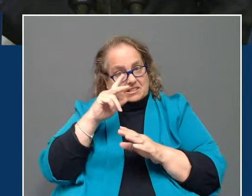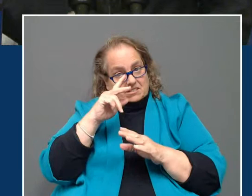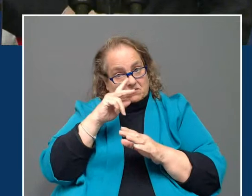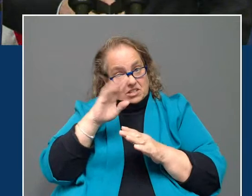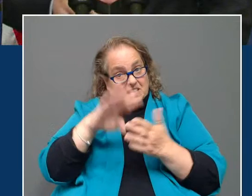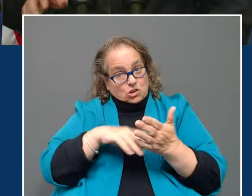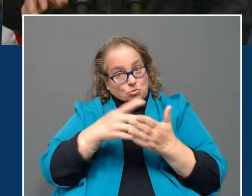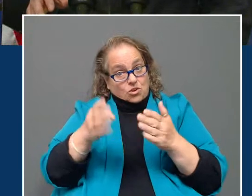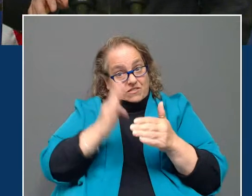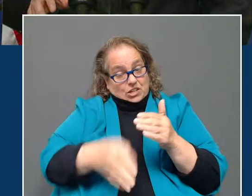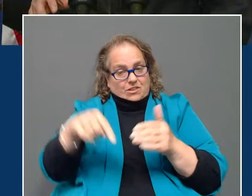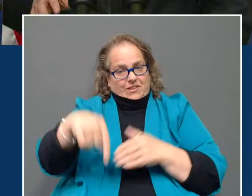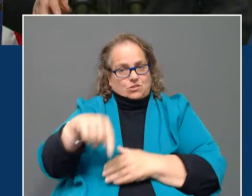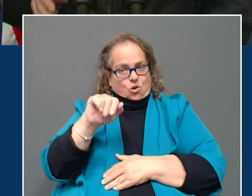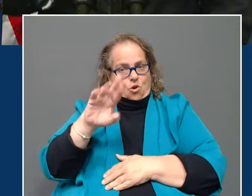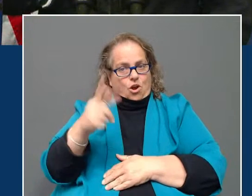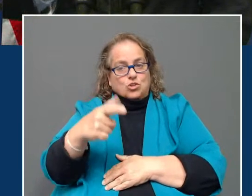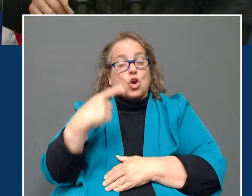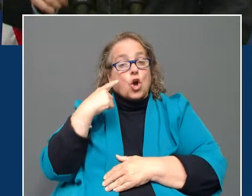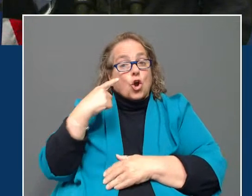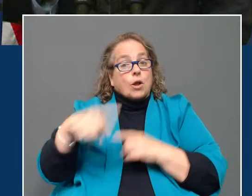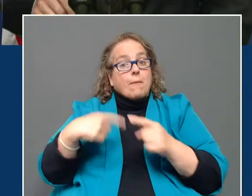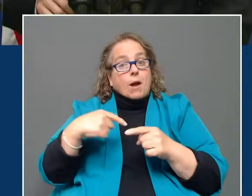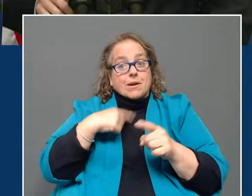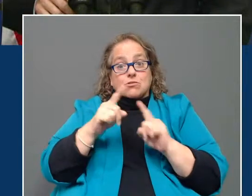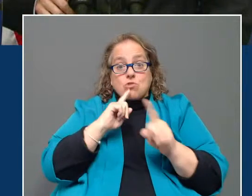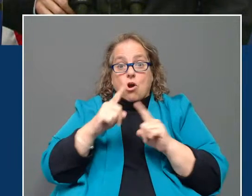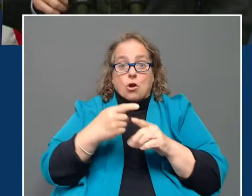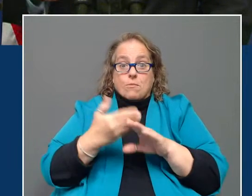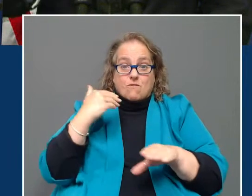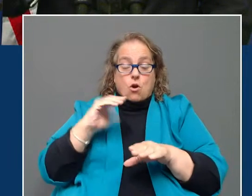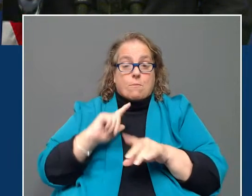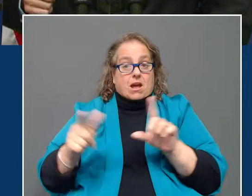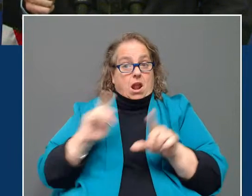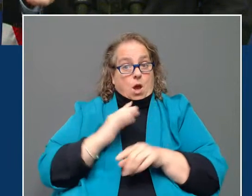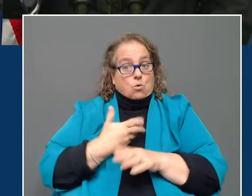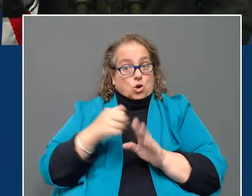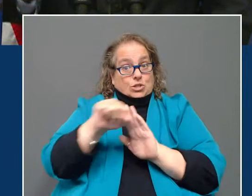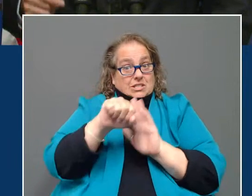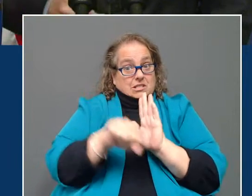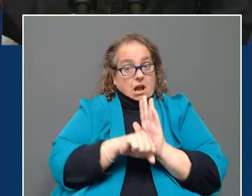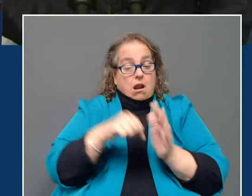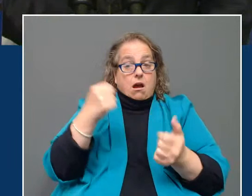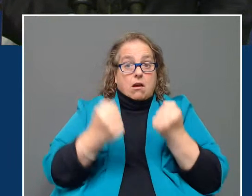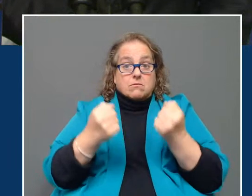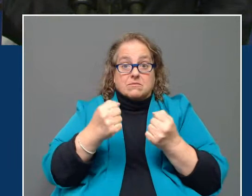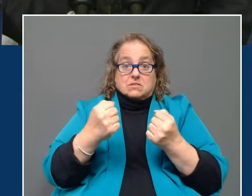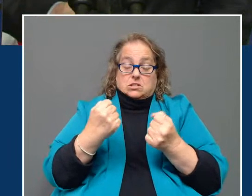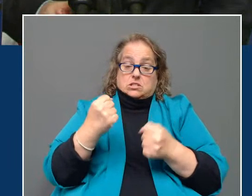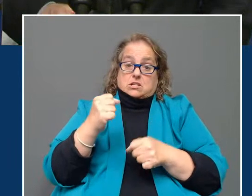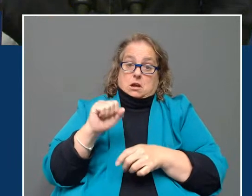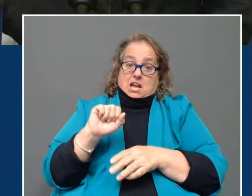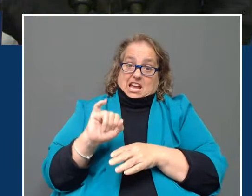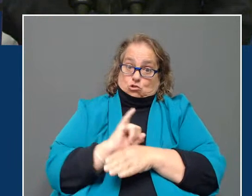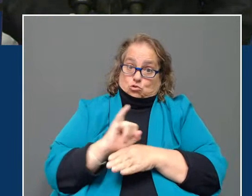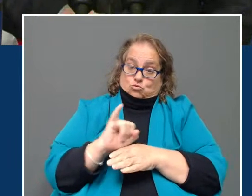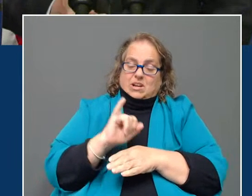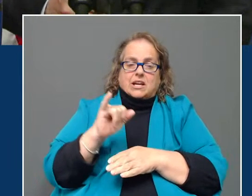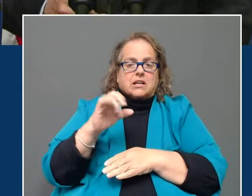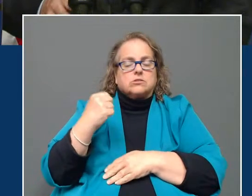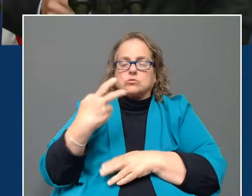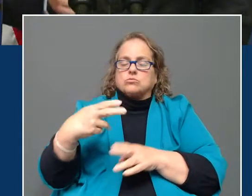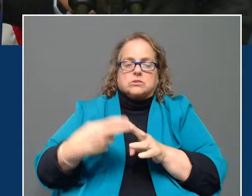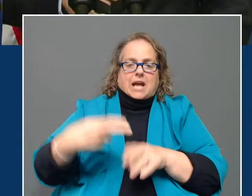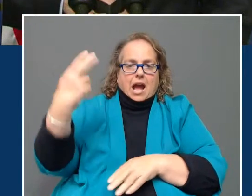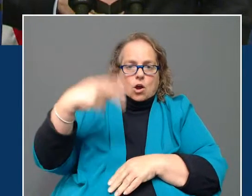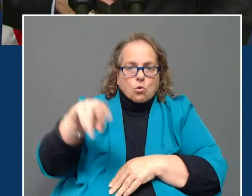talk about it before, but our state's automotive industry is second to none in terms of quality and diversity. Even more impressive has been